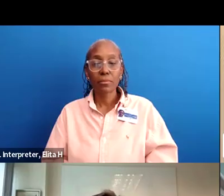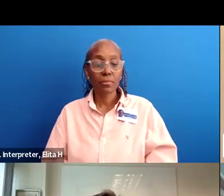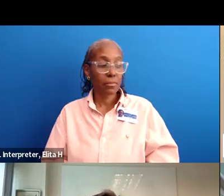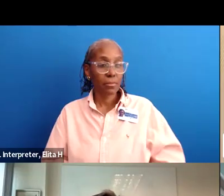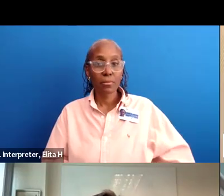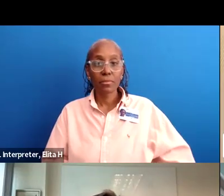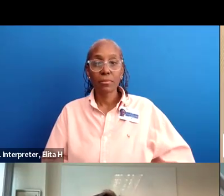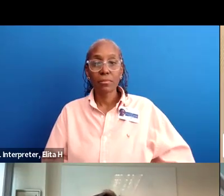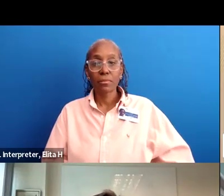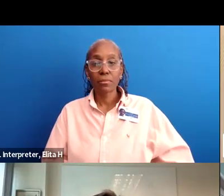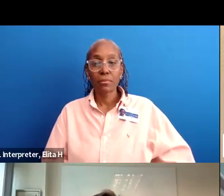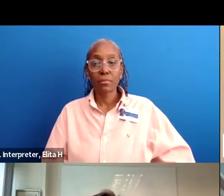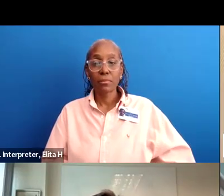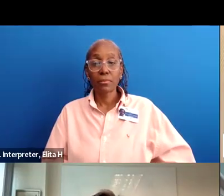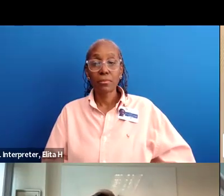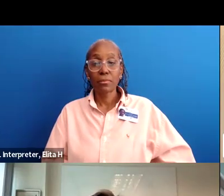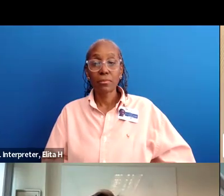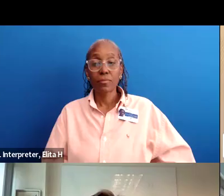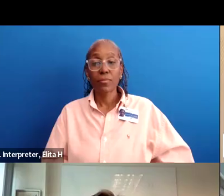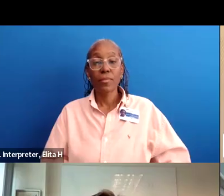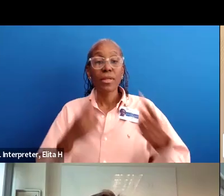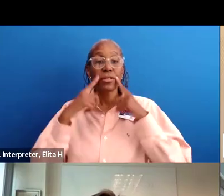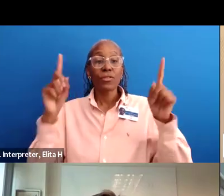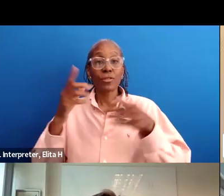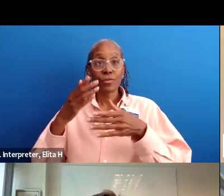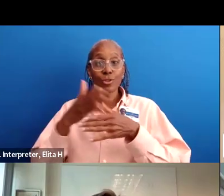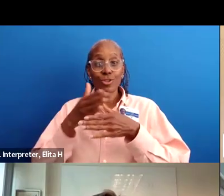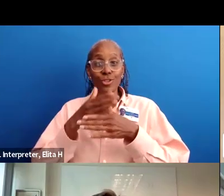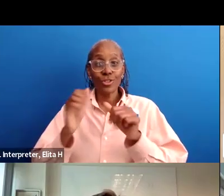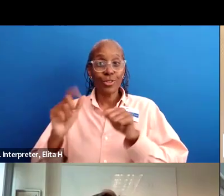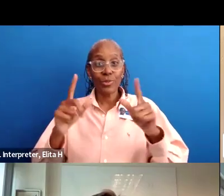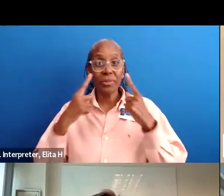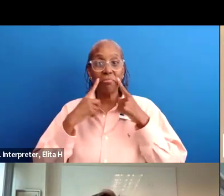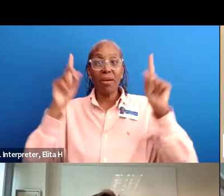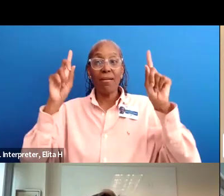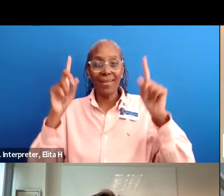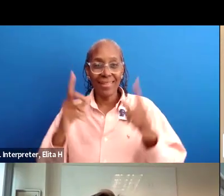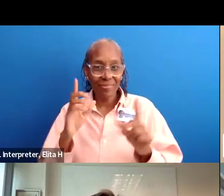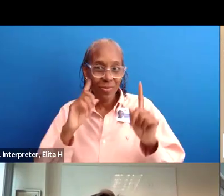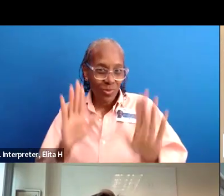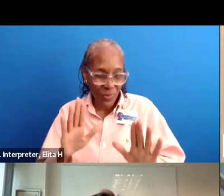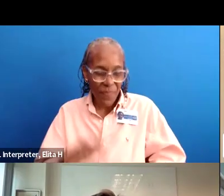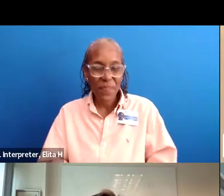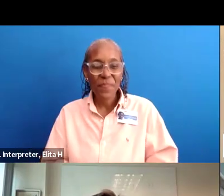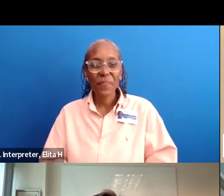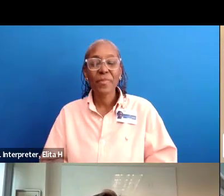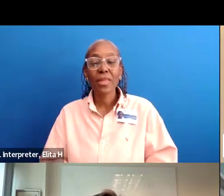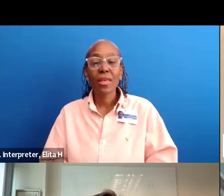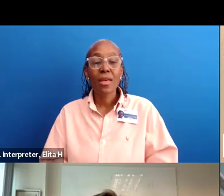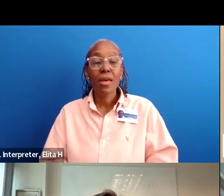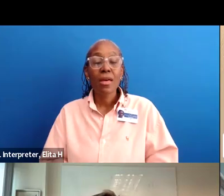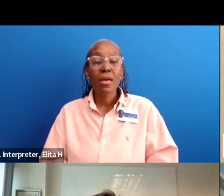All right. Shared screen successful? Great. Okay,